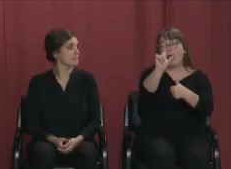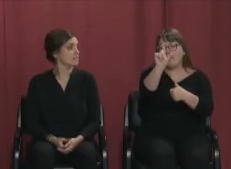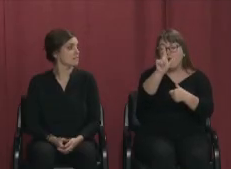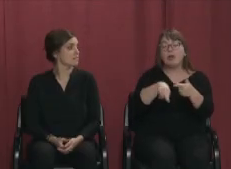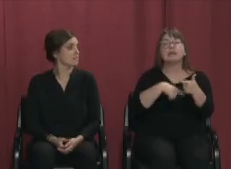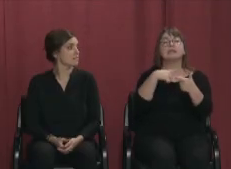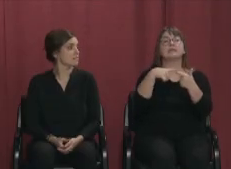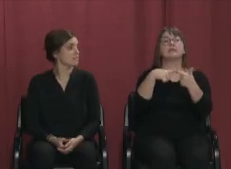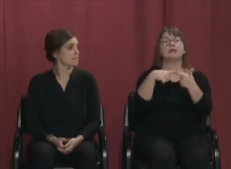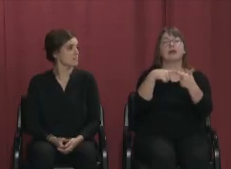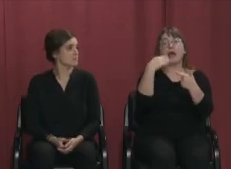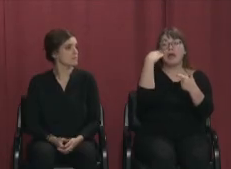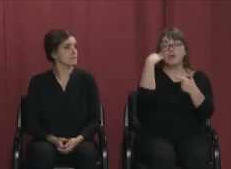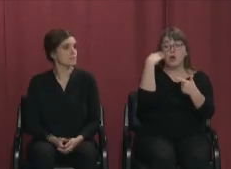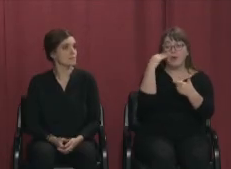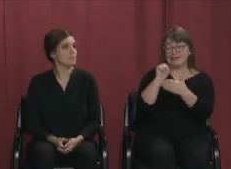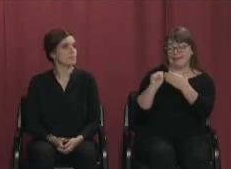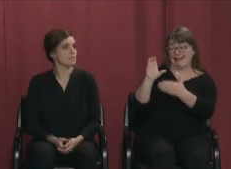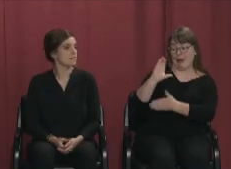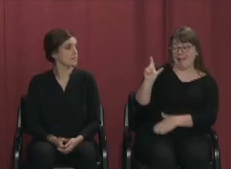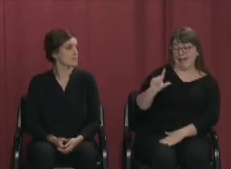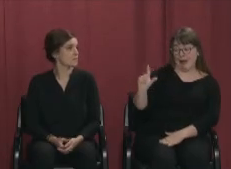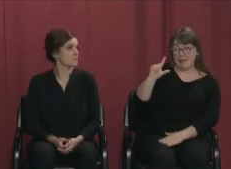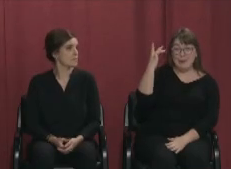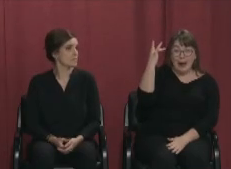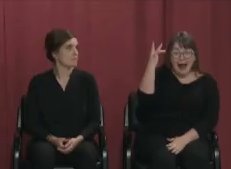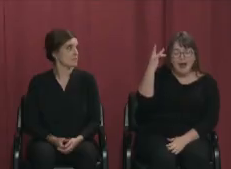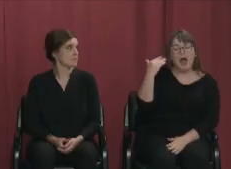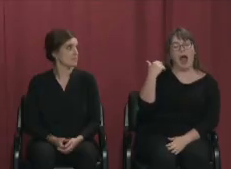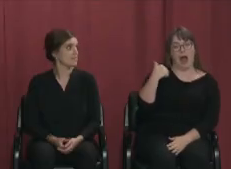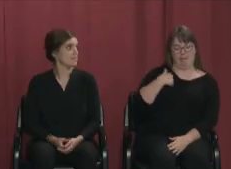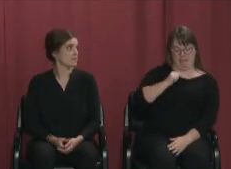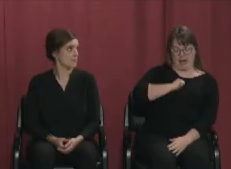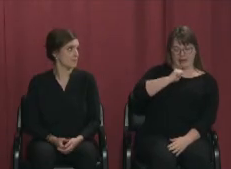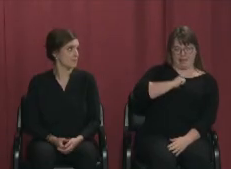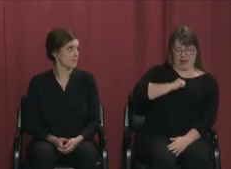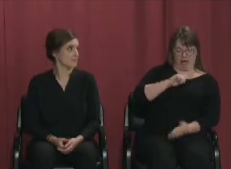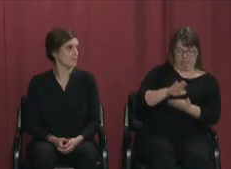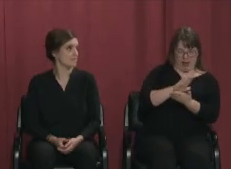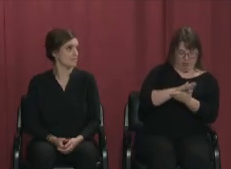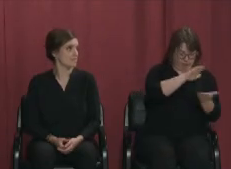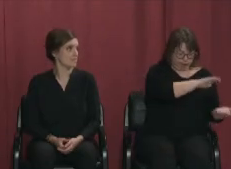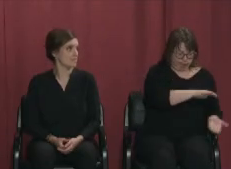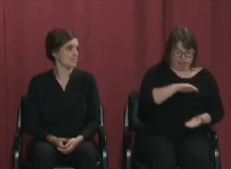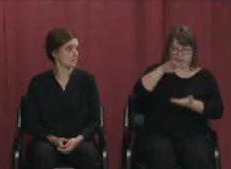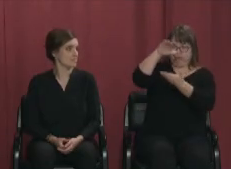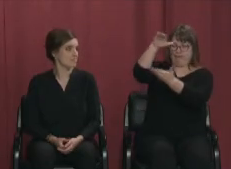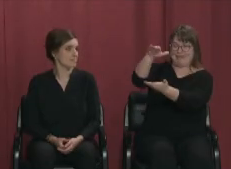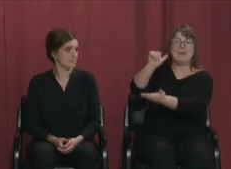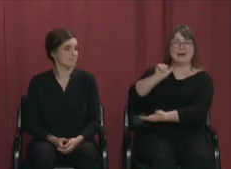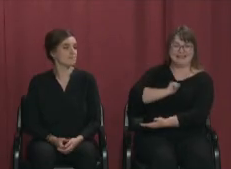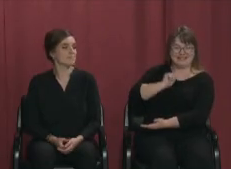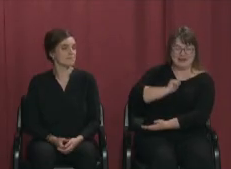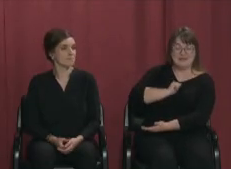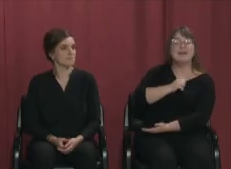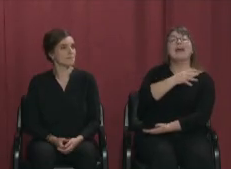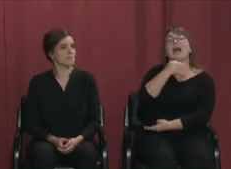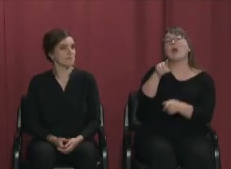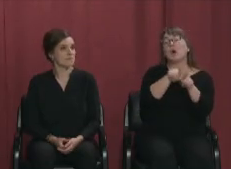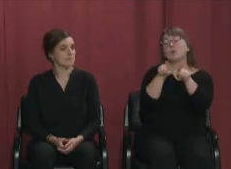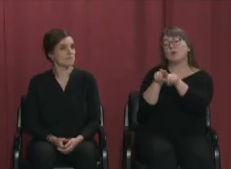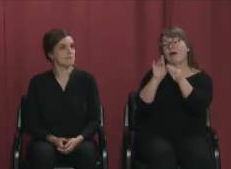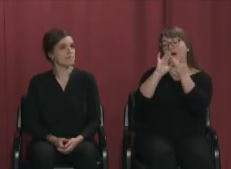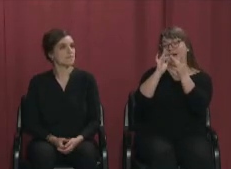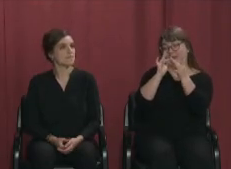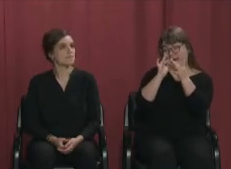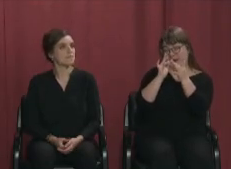it's available at the Sinclair Library because I stacked that box myself. There you go. And of course, it's also available online.